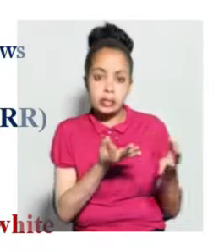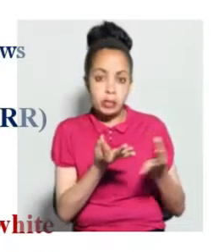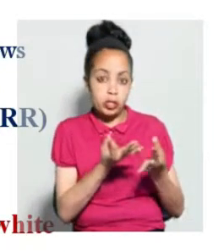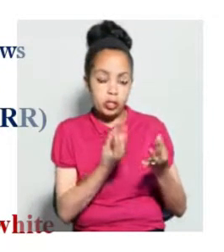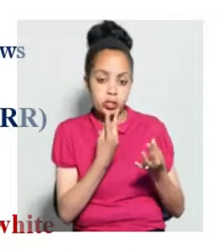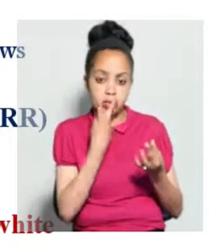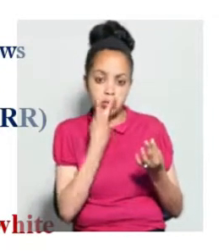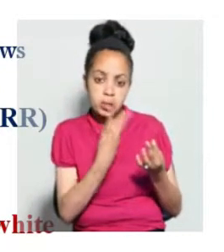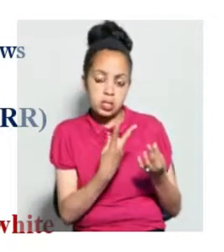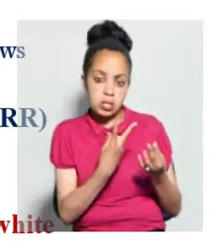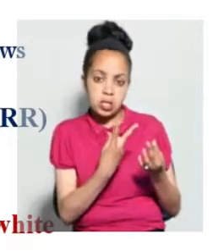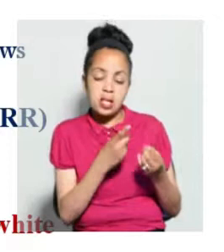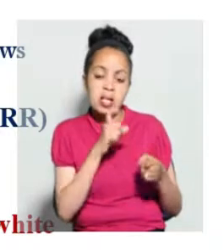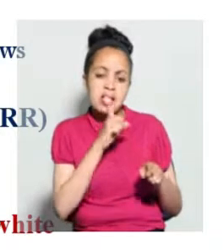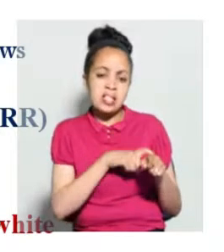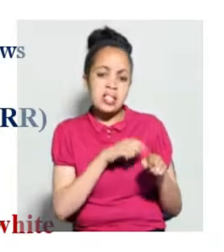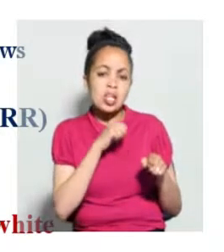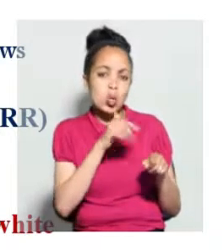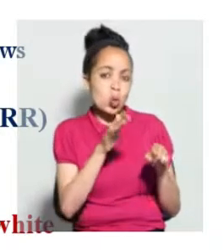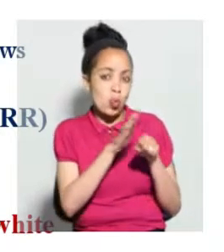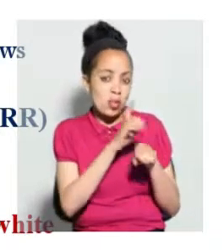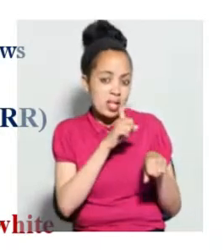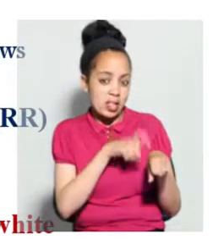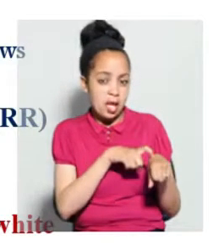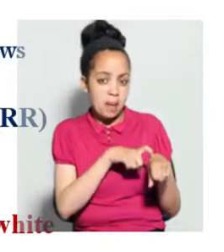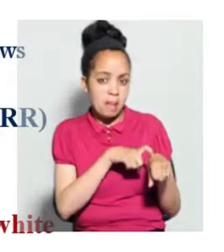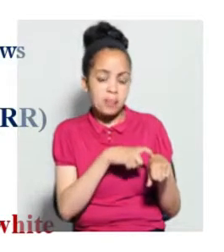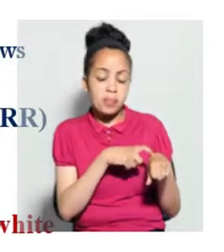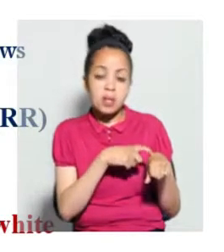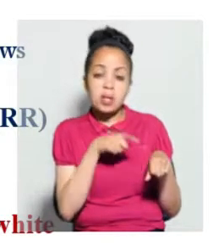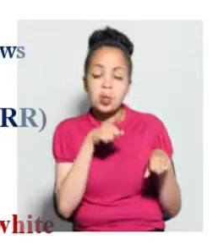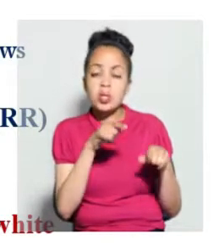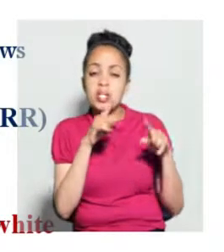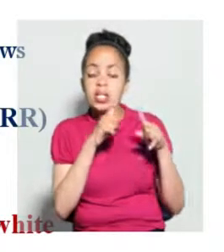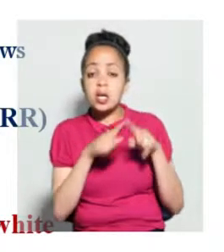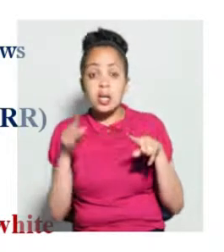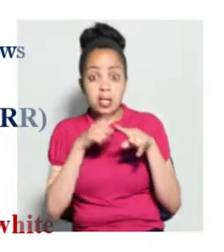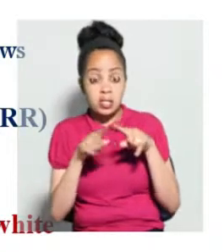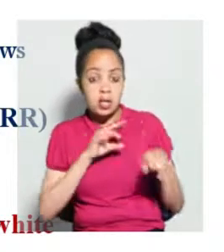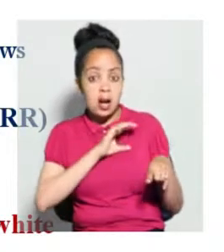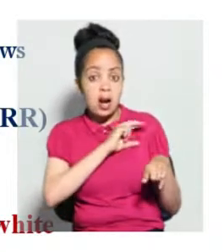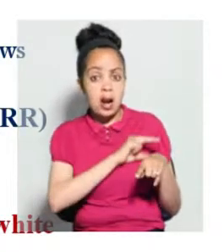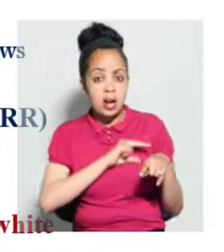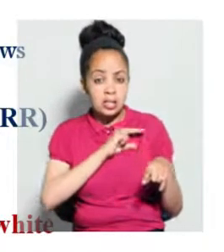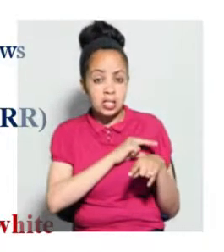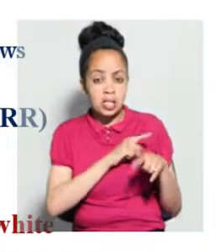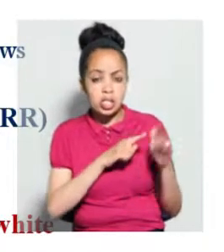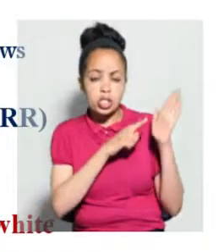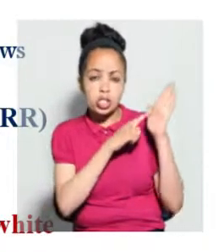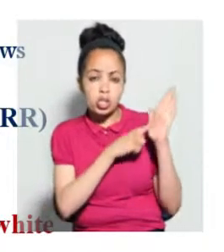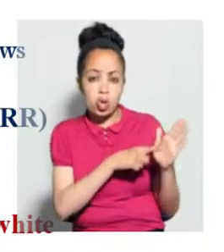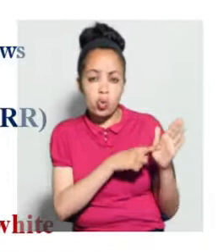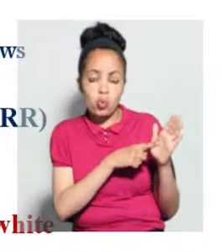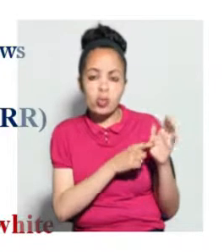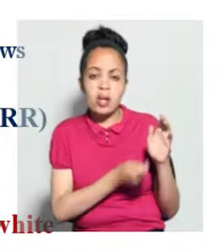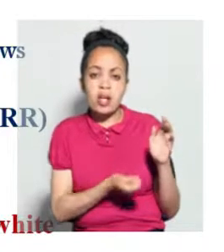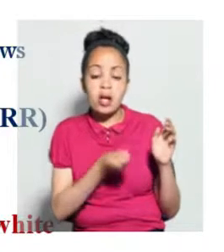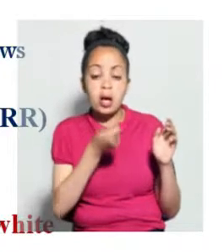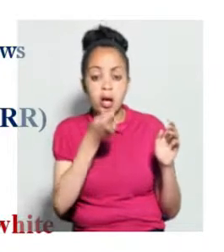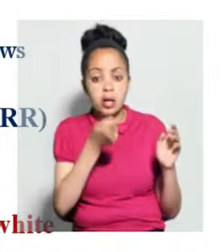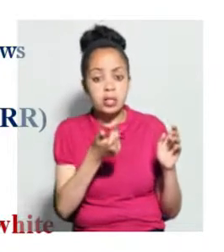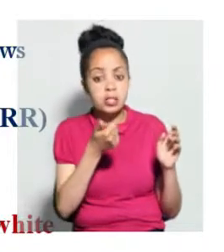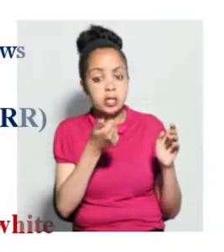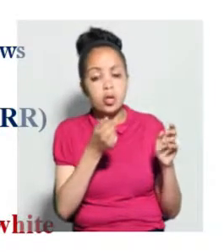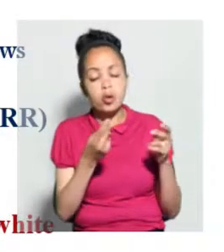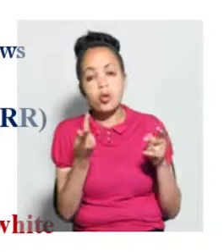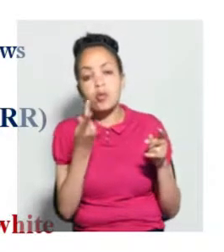Here, during incomplete dominance, when heterozygous character show an intermediate trait of